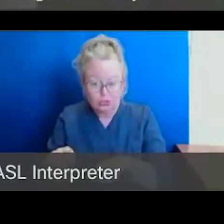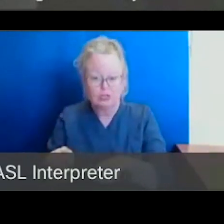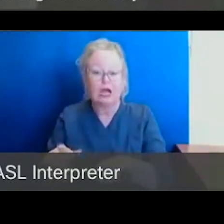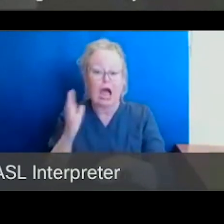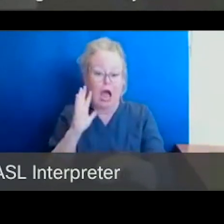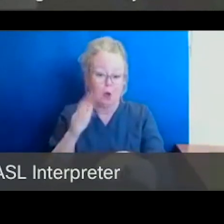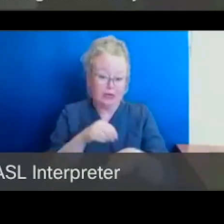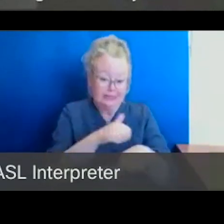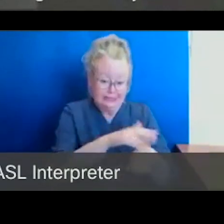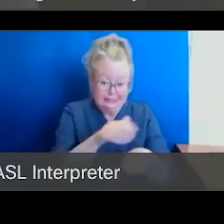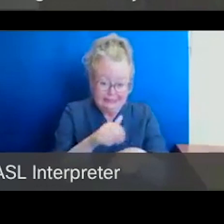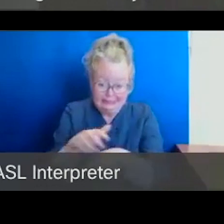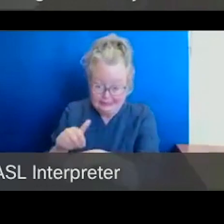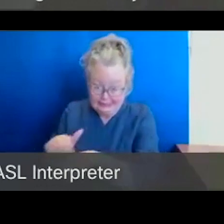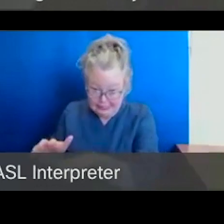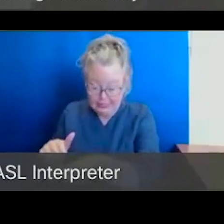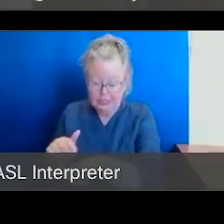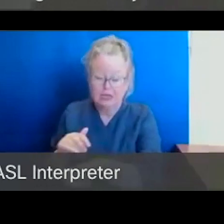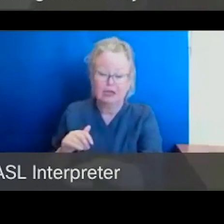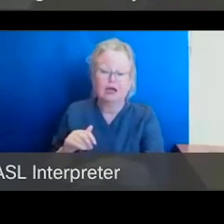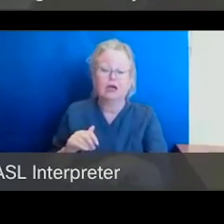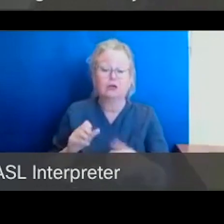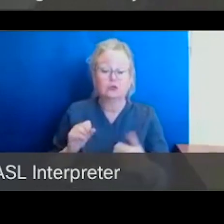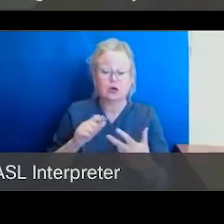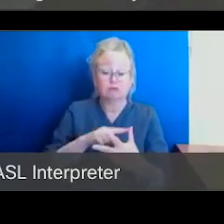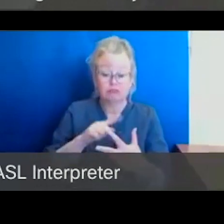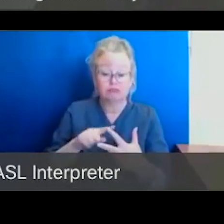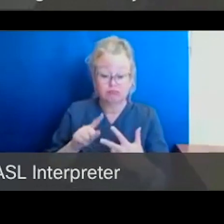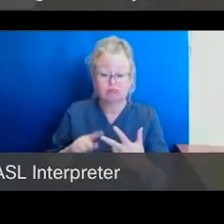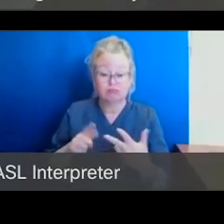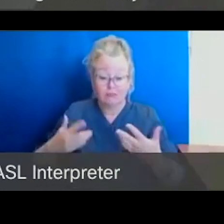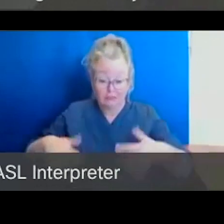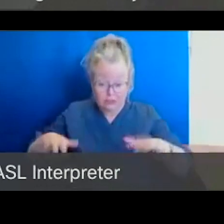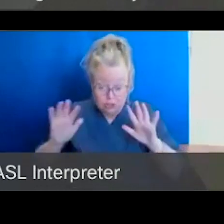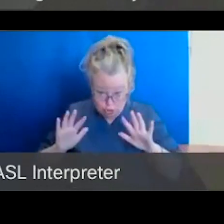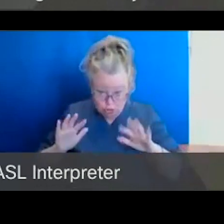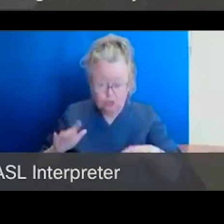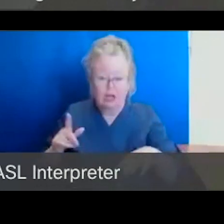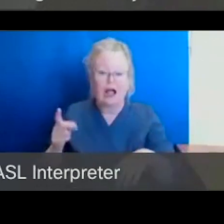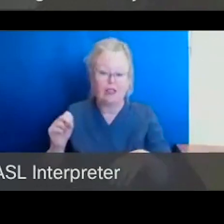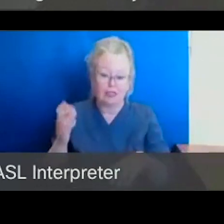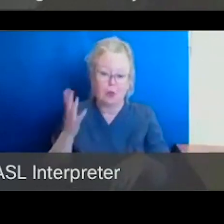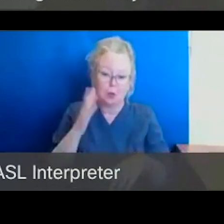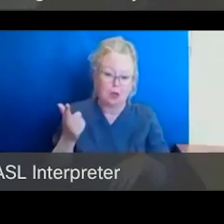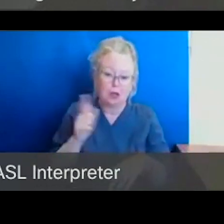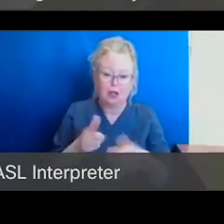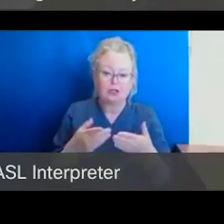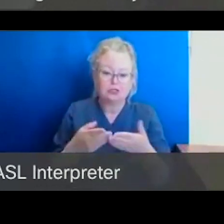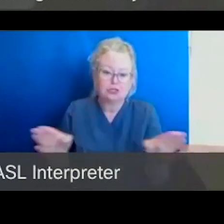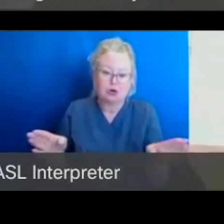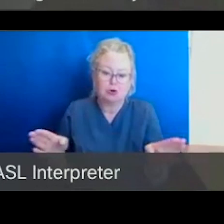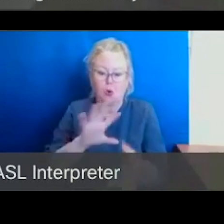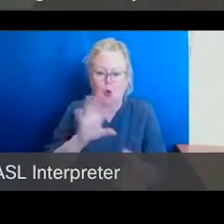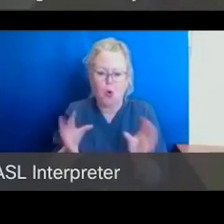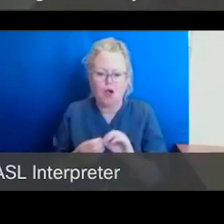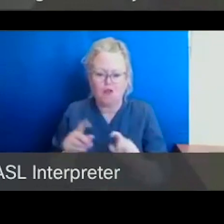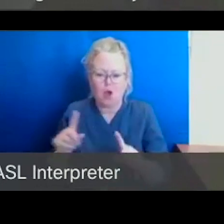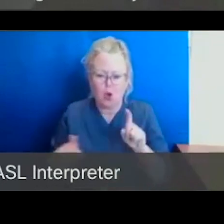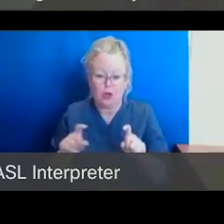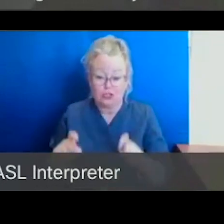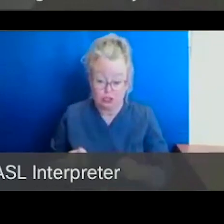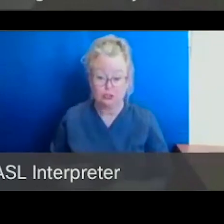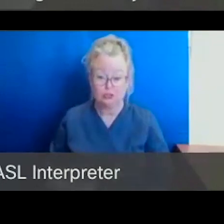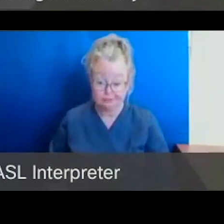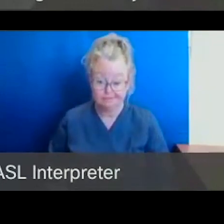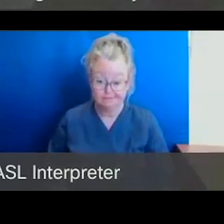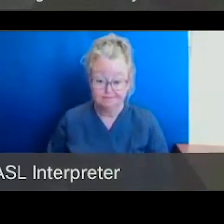presenter. And after the end of the 4 sessions, we're going to come back together for some general questions as well. I